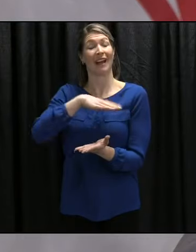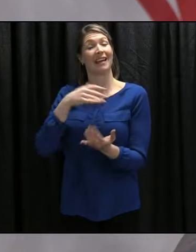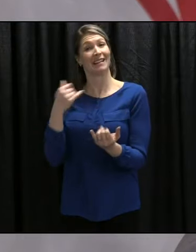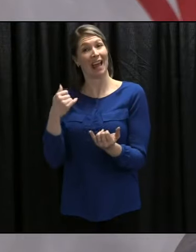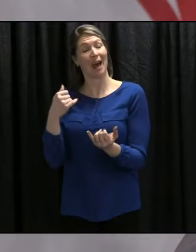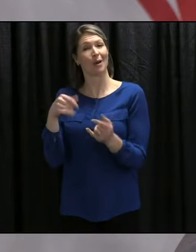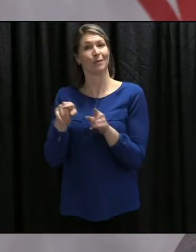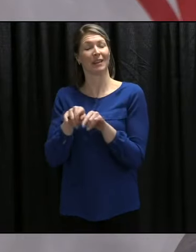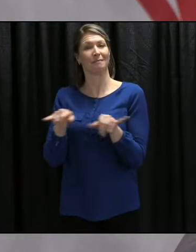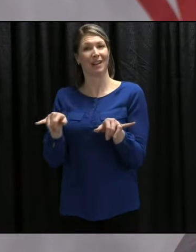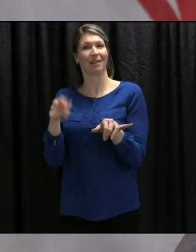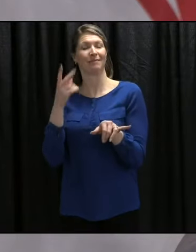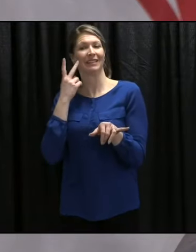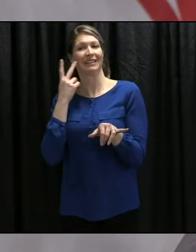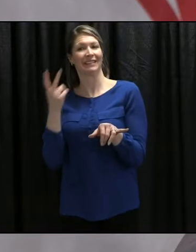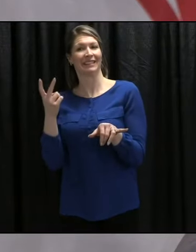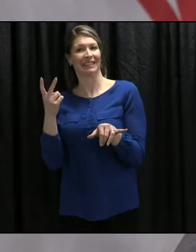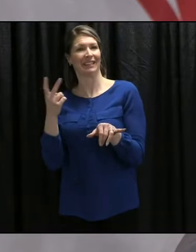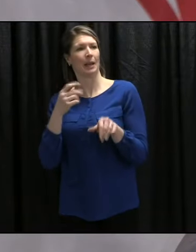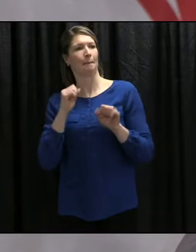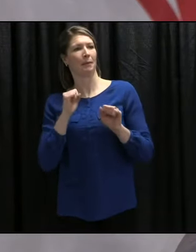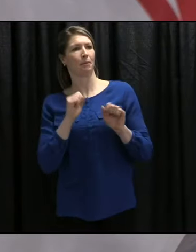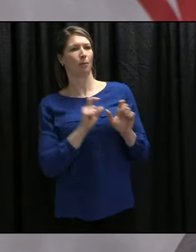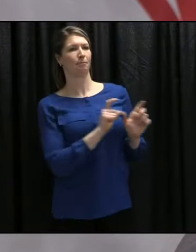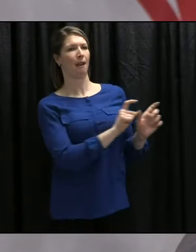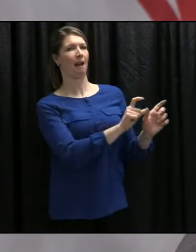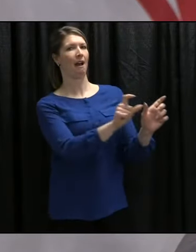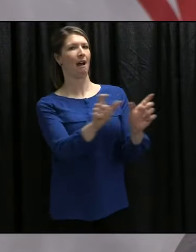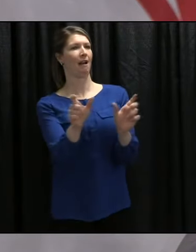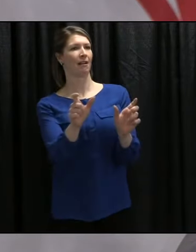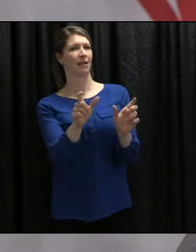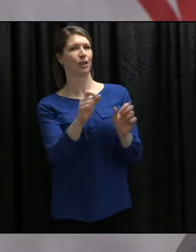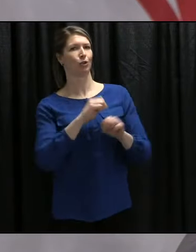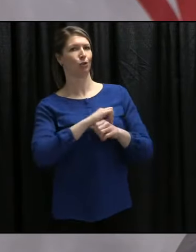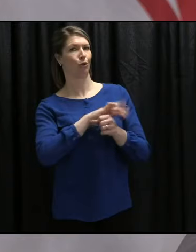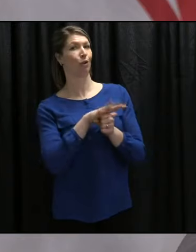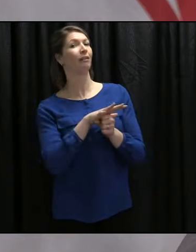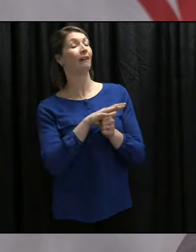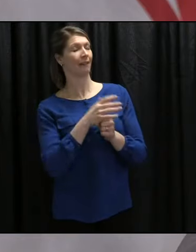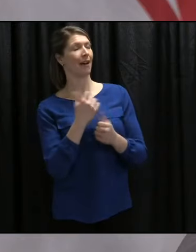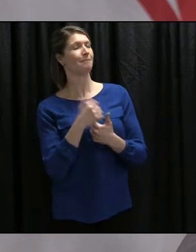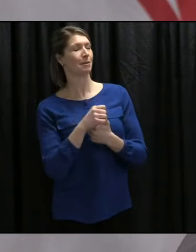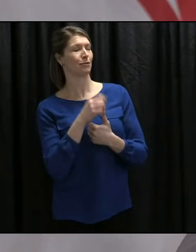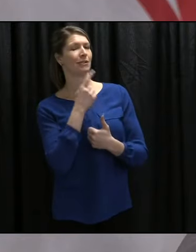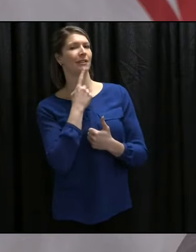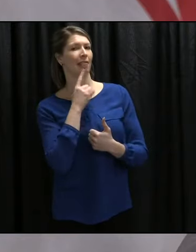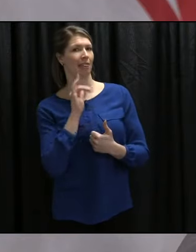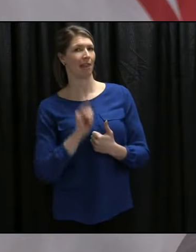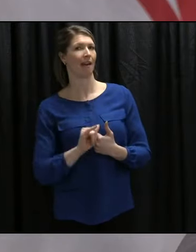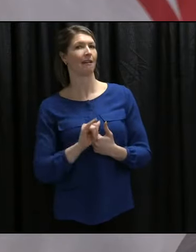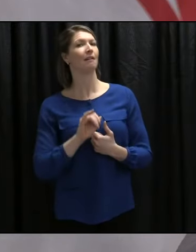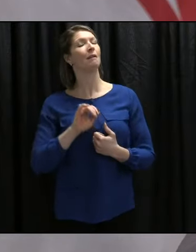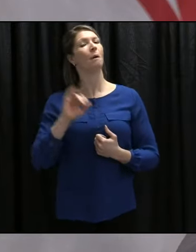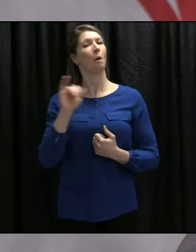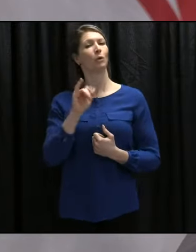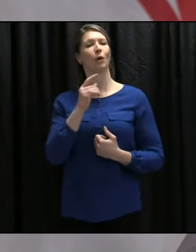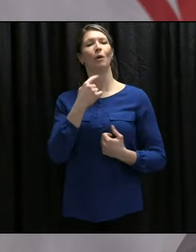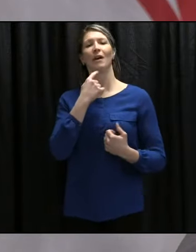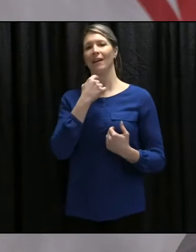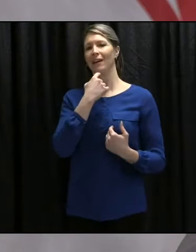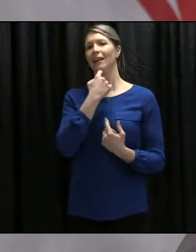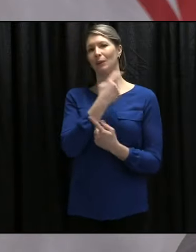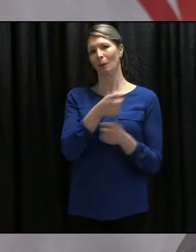Matter of fact, that was one of the comments that I made. And at that time, I also said that being, isolated and rural and an